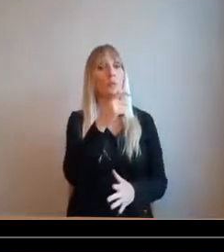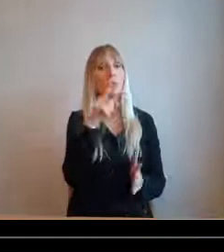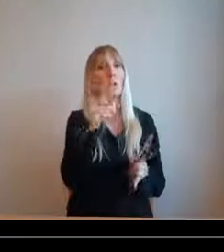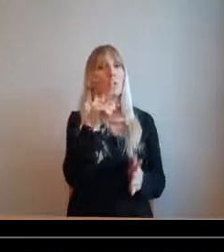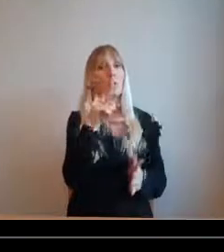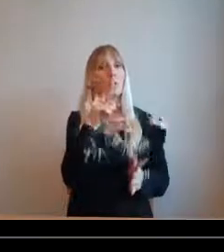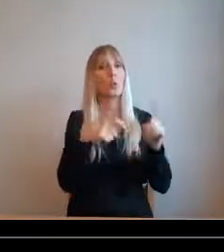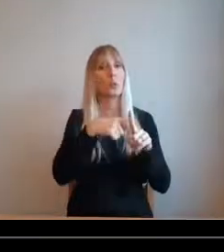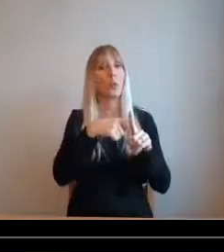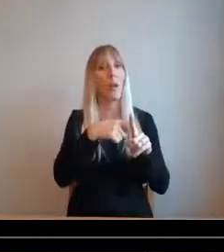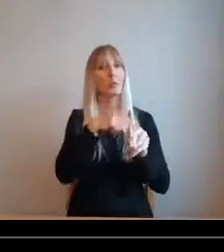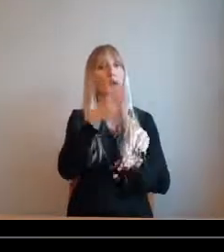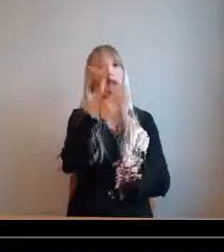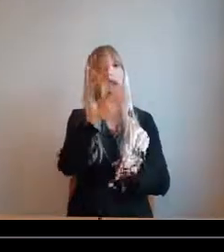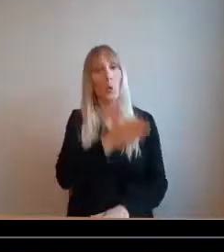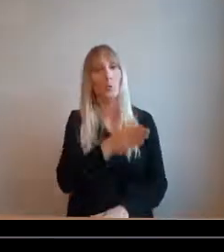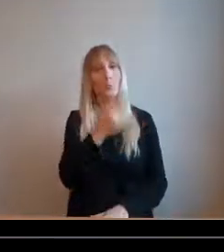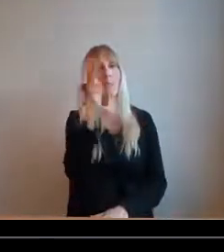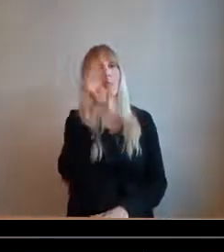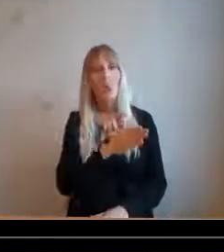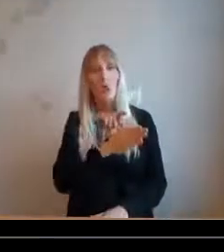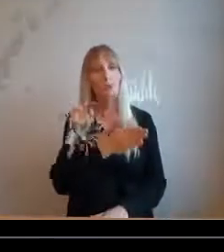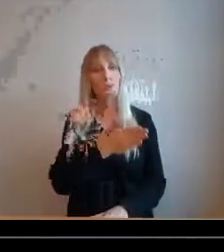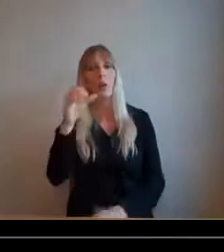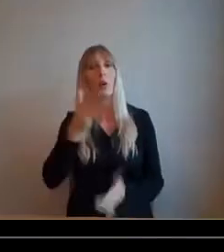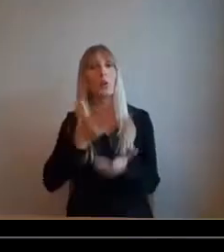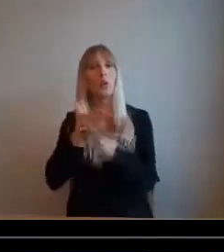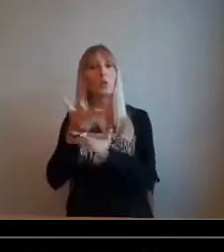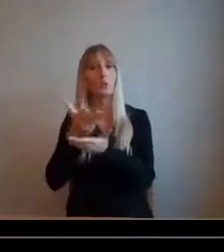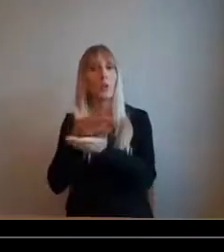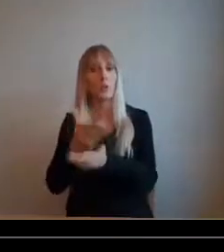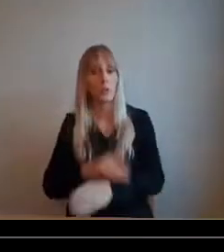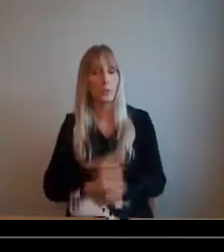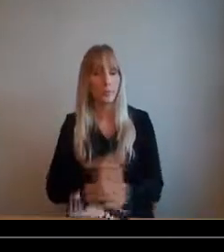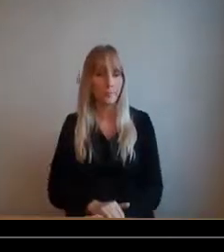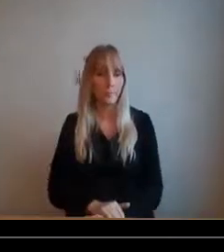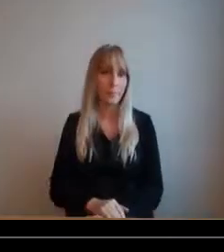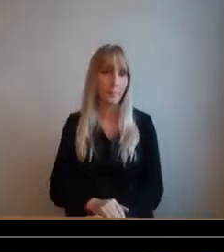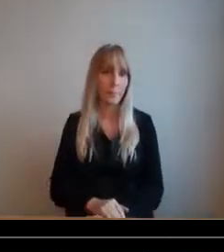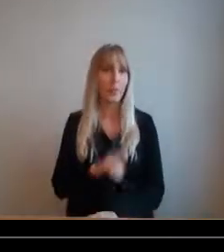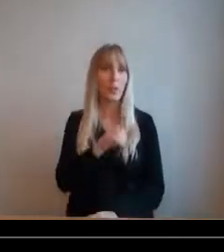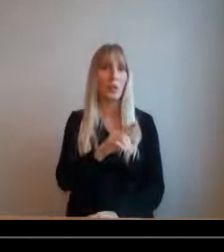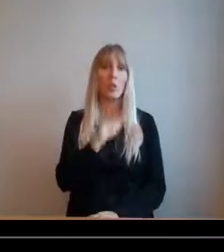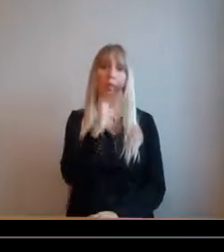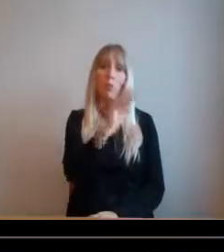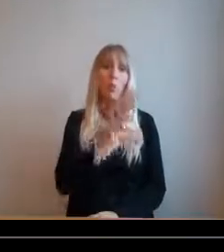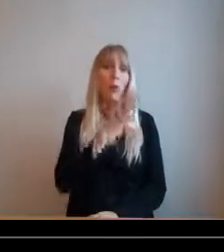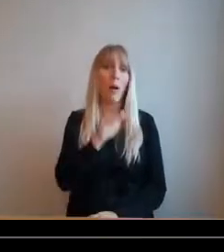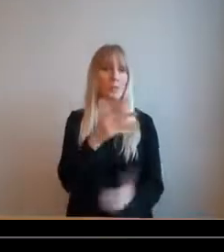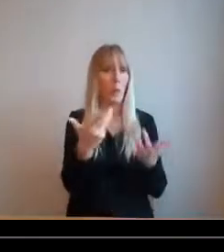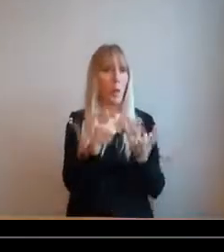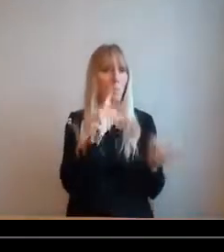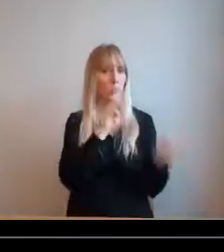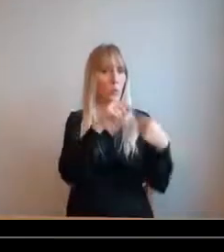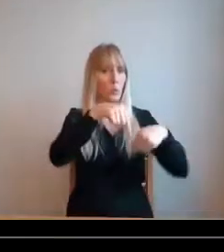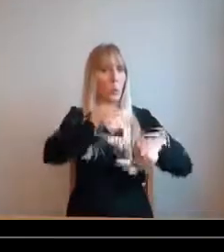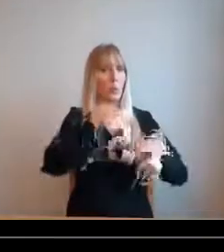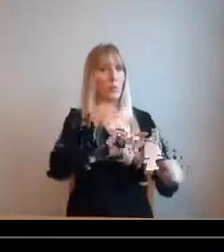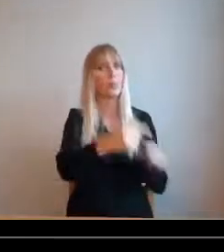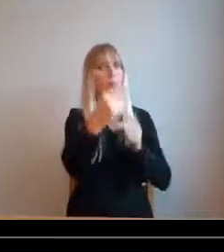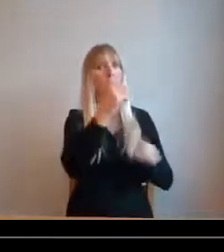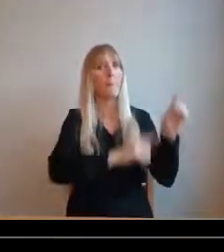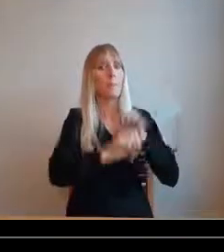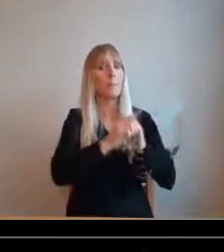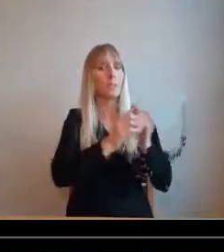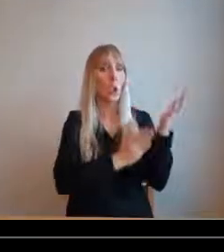where all the details of those webinars are. So as a reminder just on how you can respond to the consultation, you can do that through